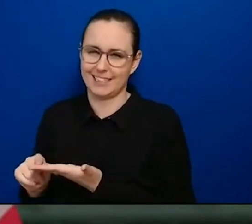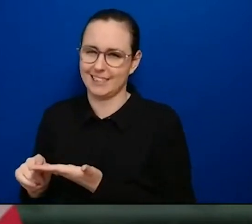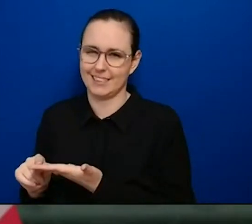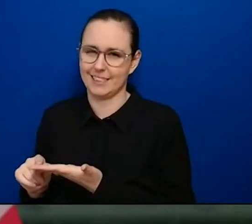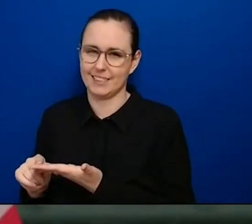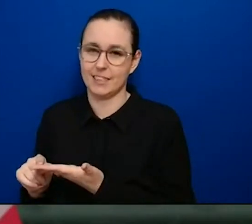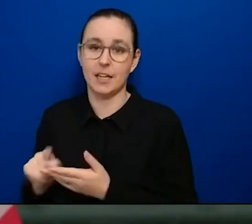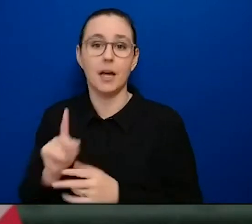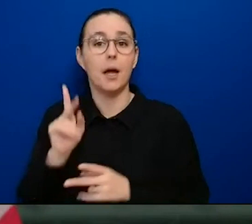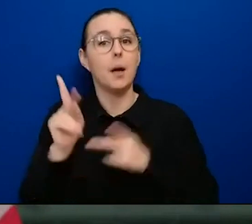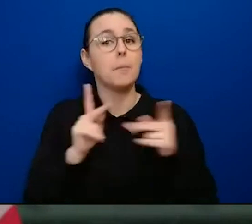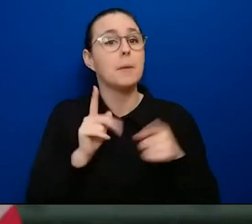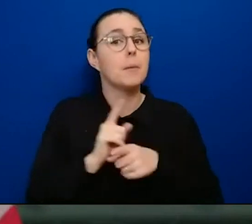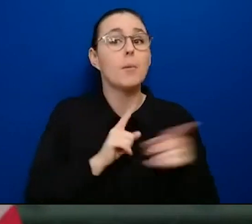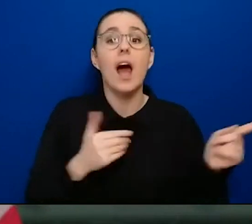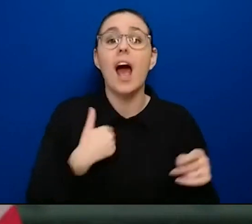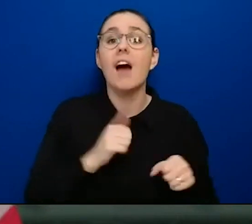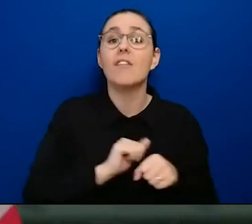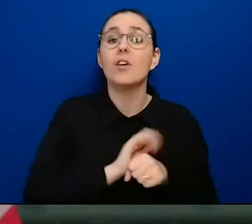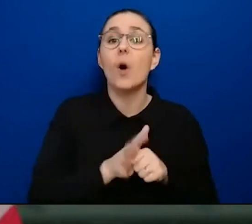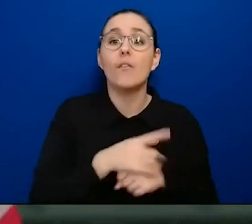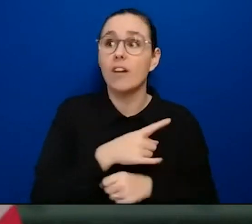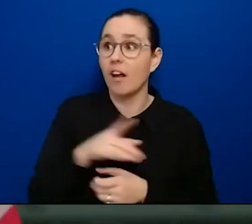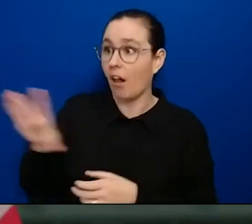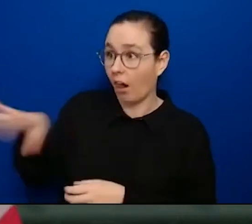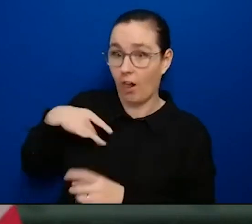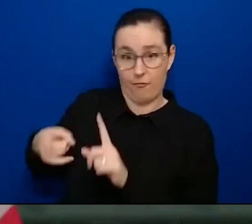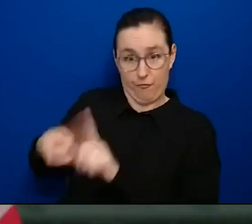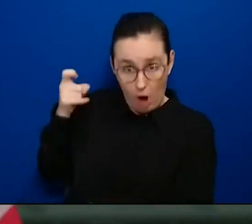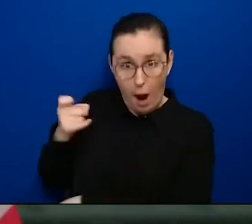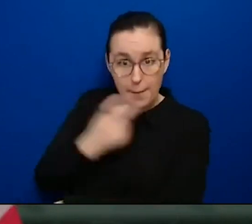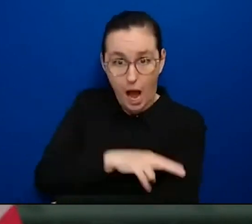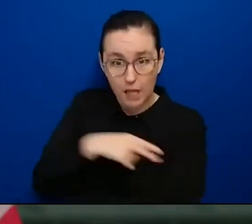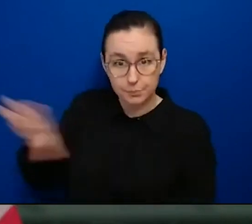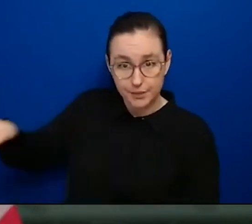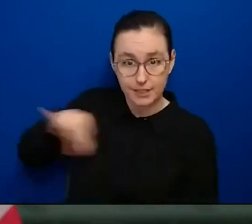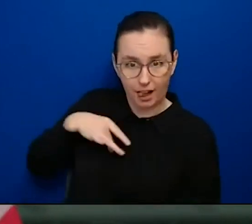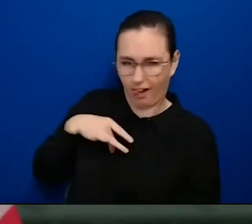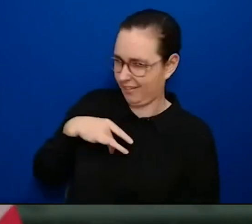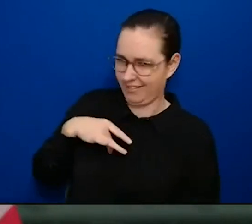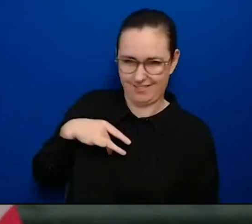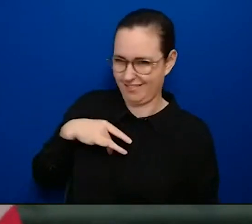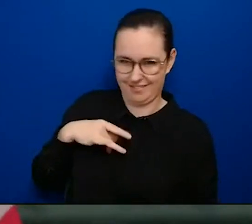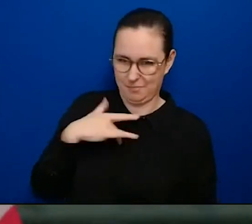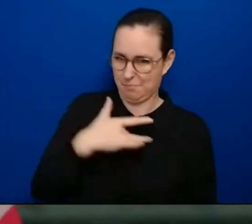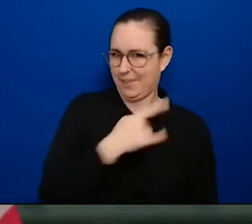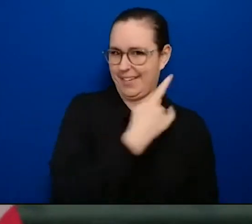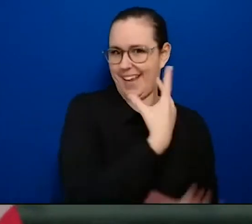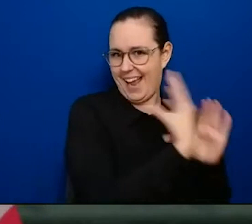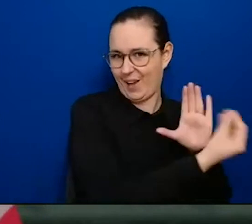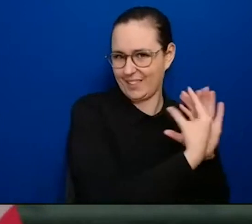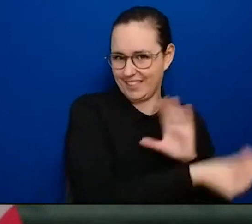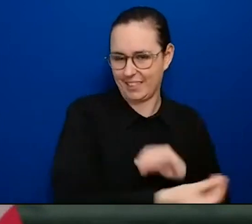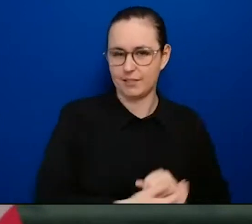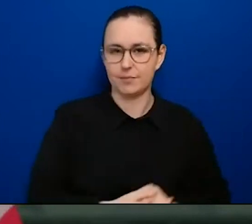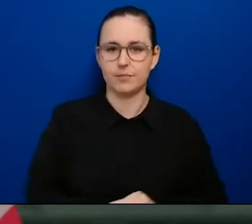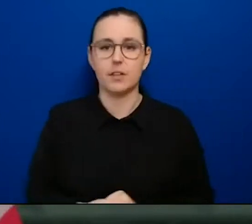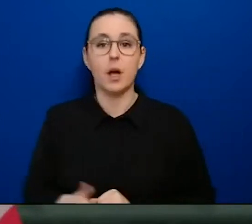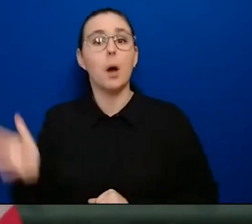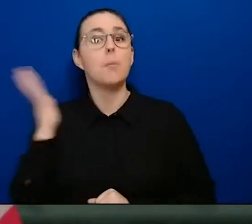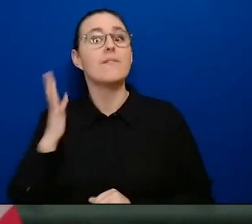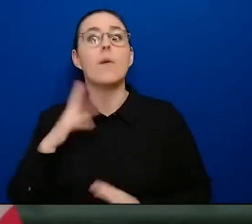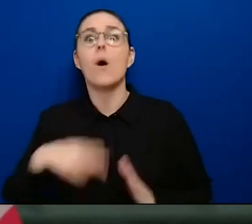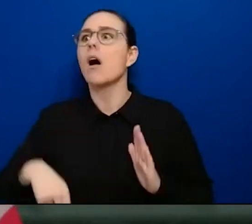COVID, and it's heavily weighted to earlier on when we didn't have as robust screening and we didn't